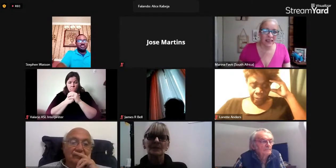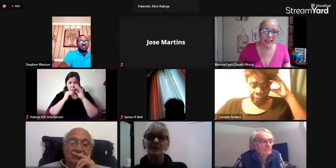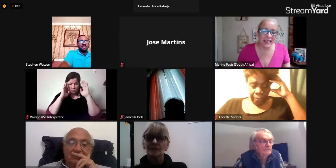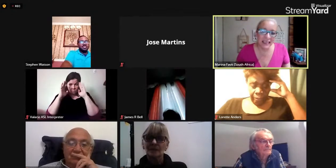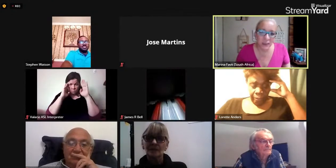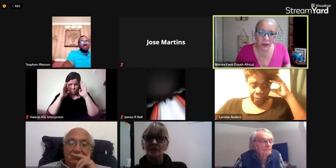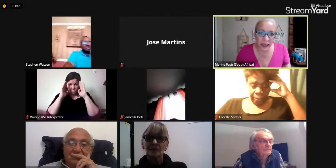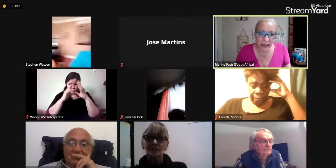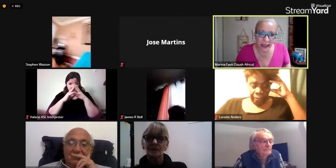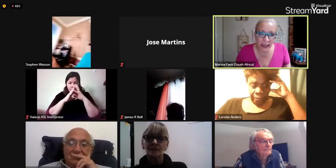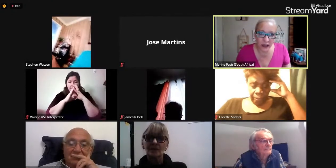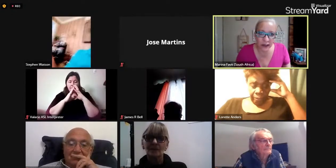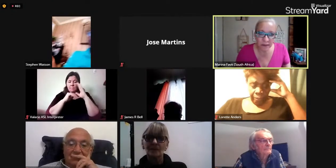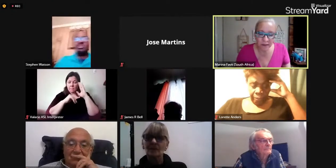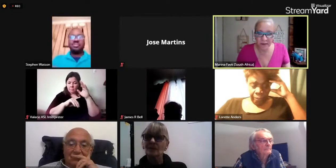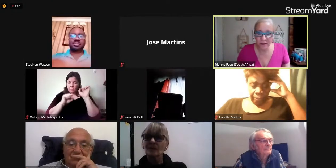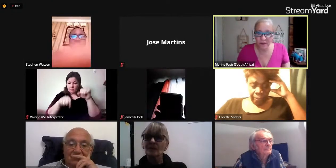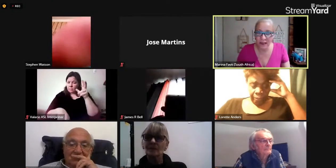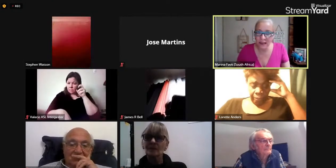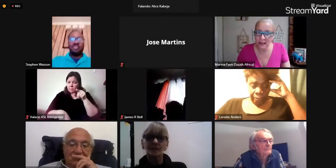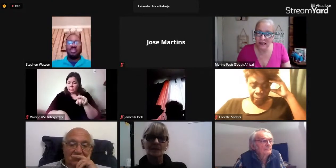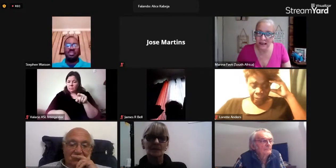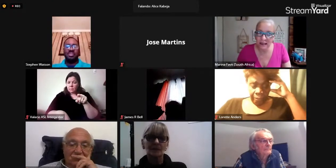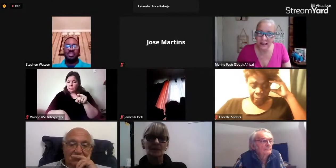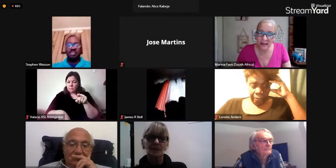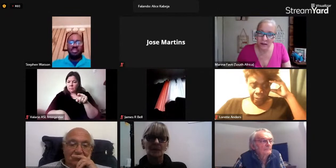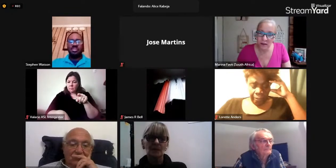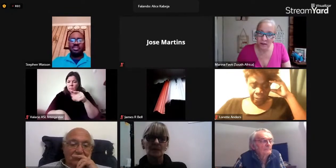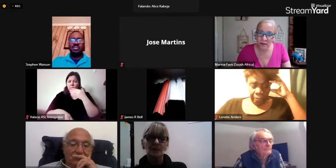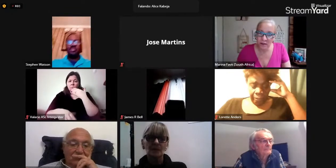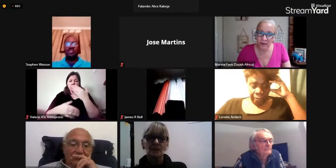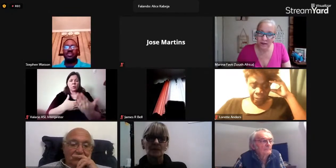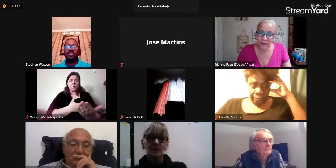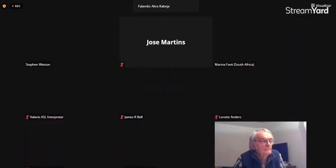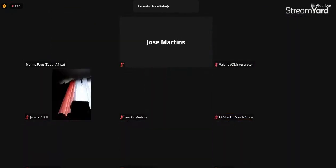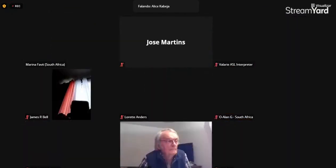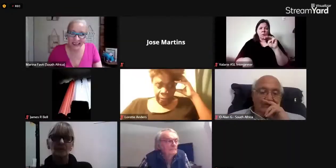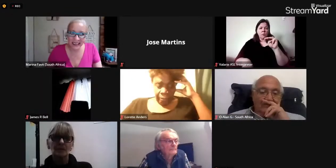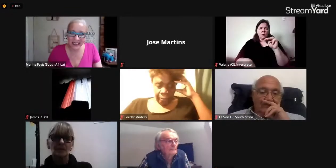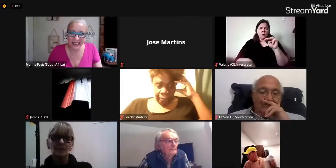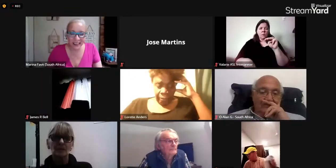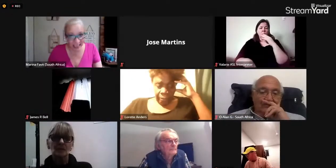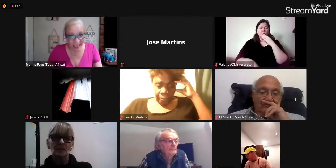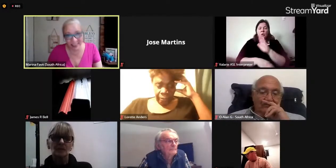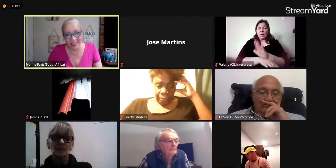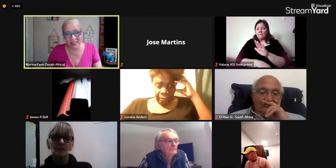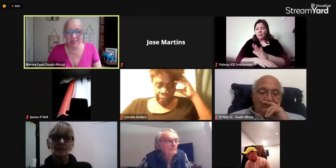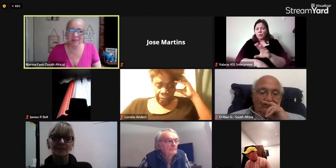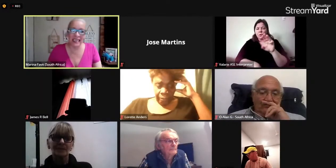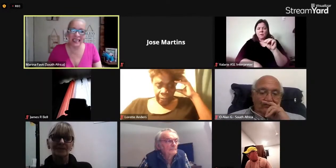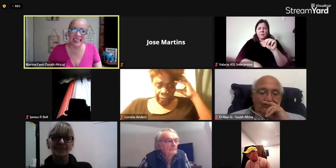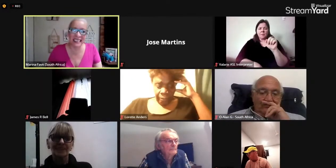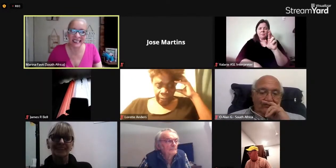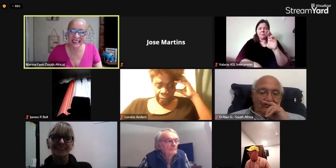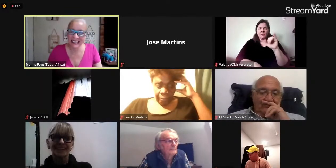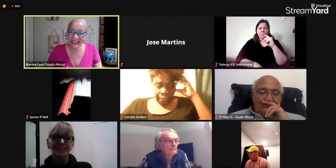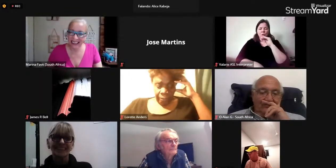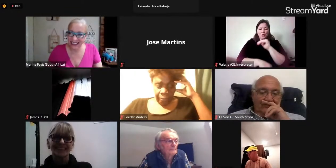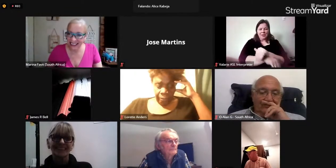Hello. Alice, we can hear you. Yes, good morning, Marina, or good afternoon. Good evening from